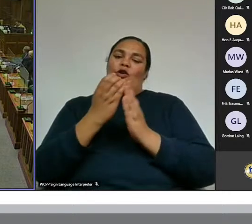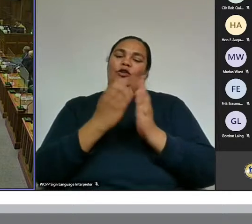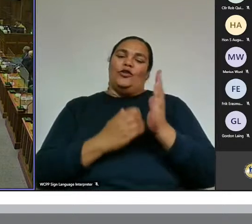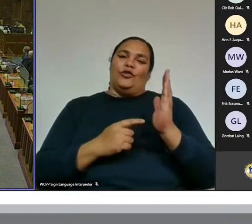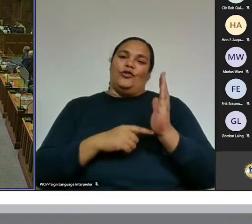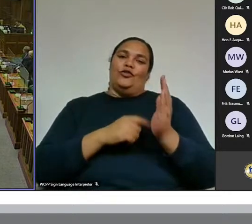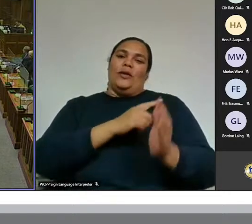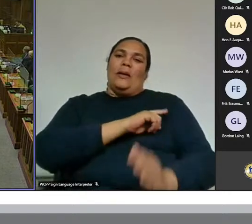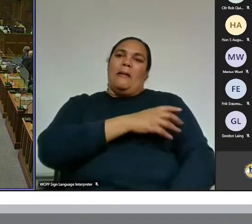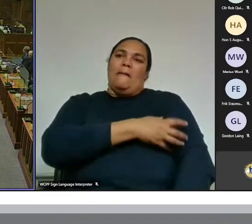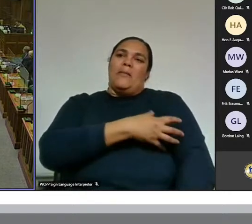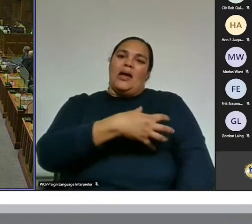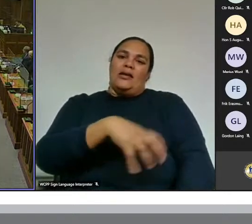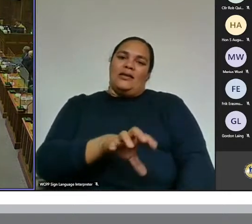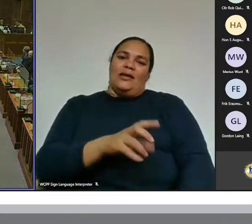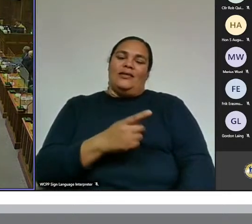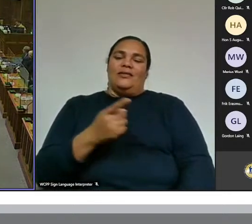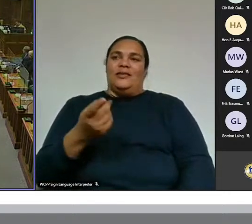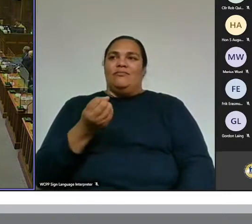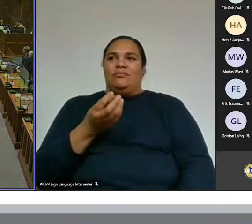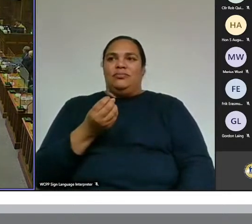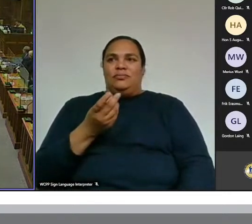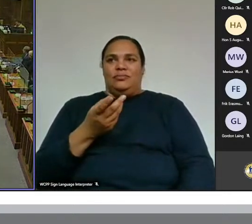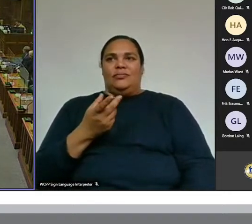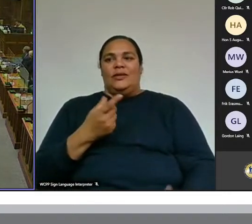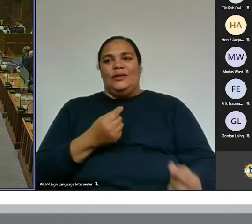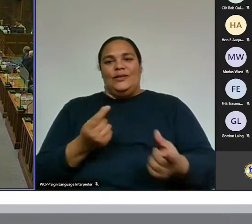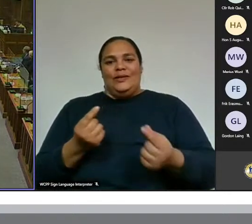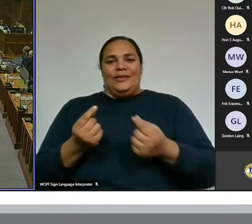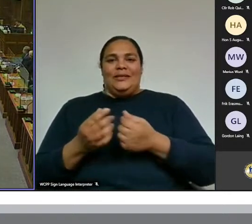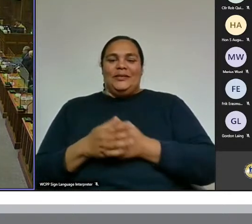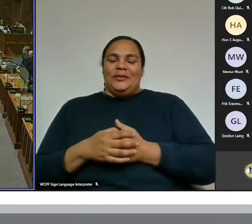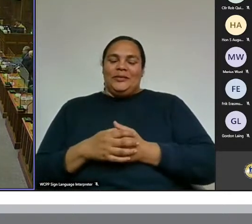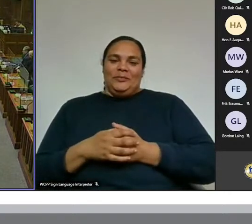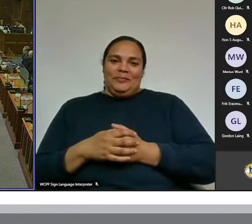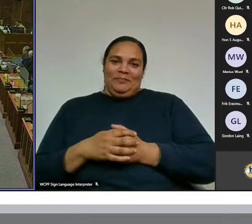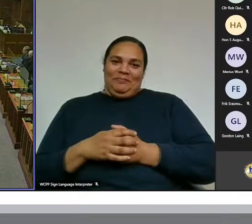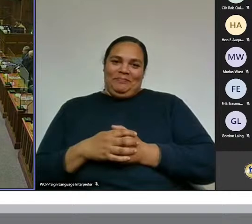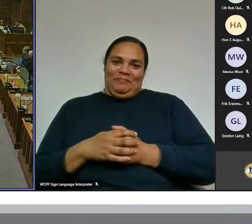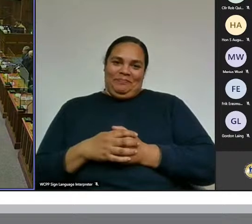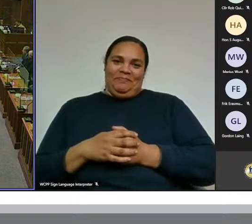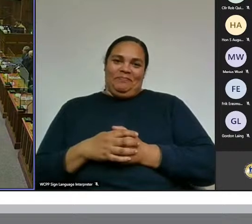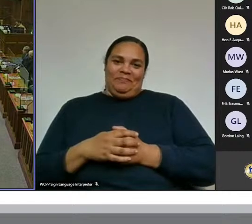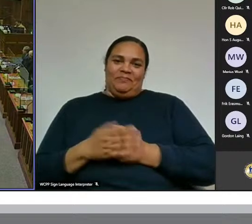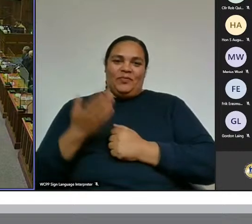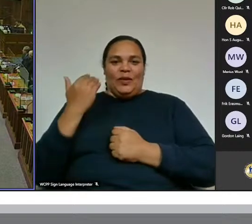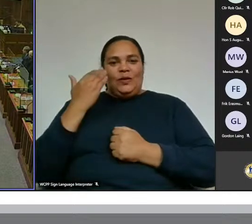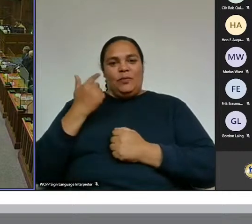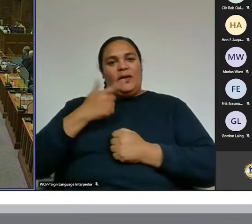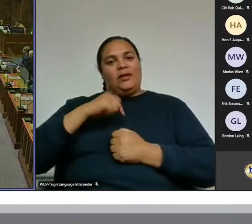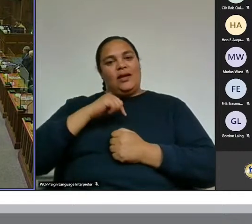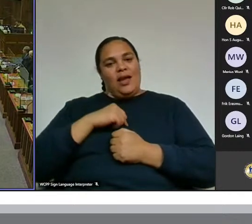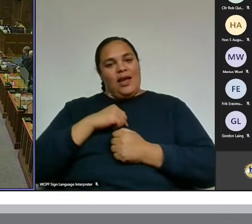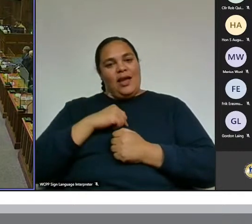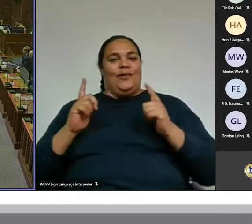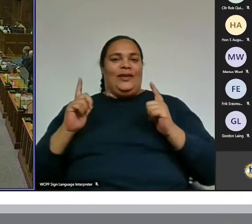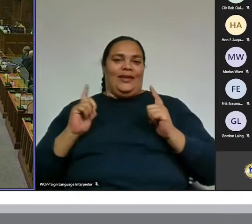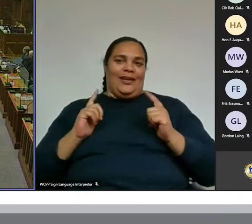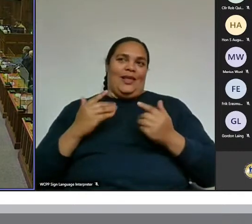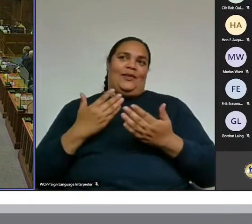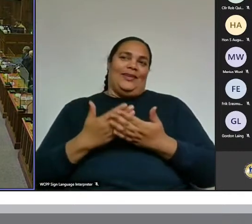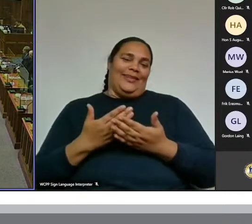constitutional mandate that is sort of expected of us to allow